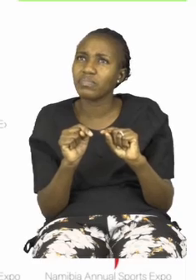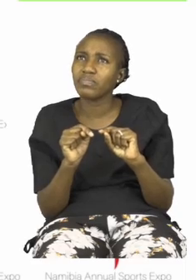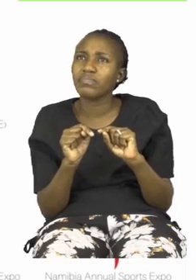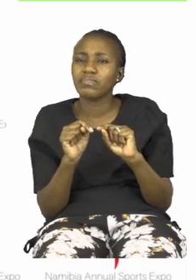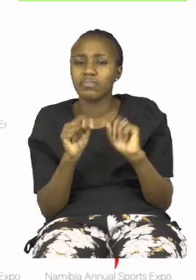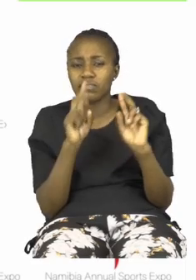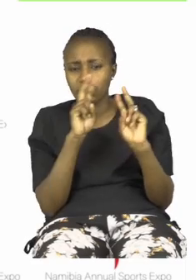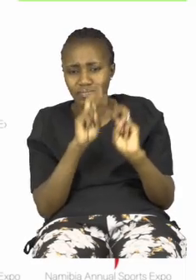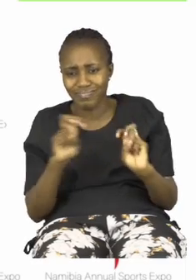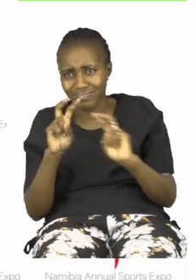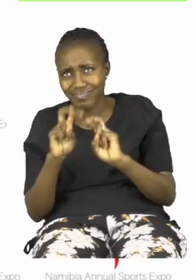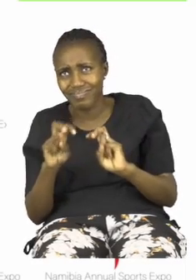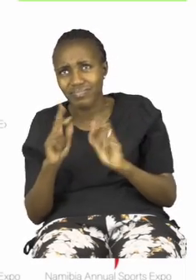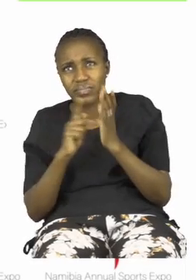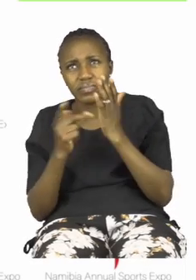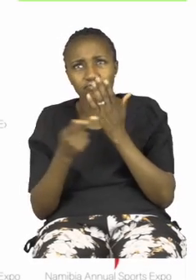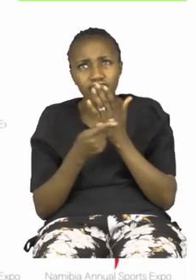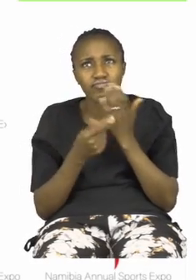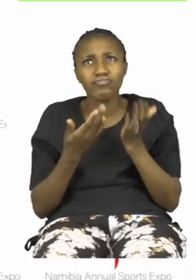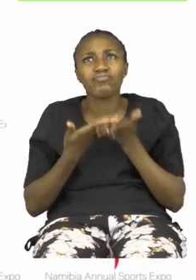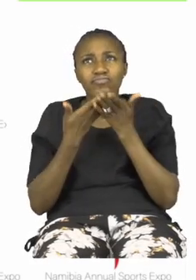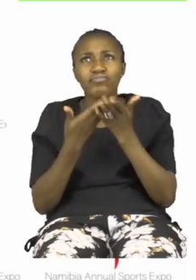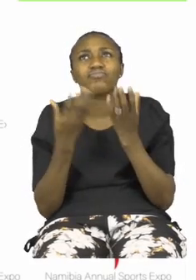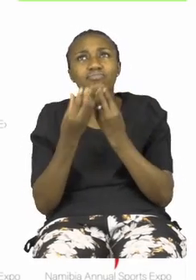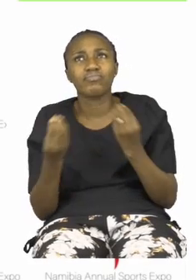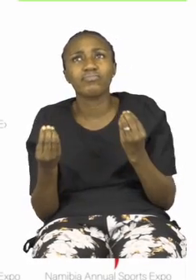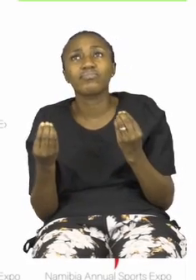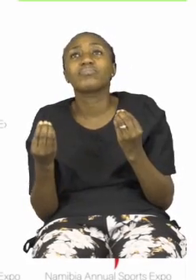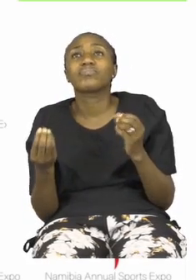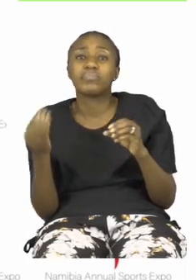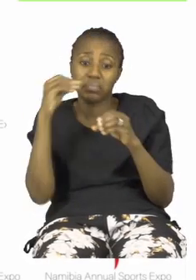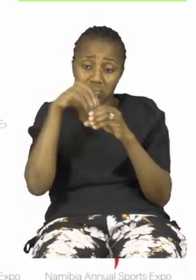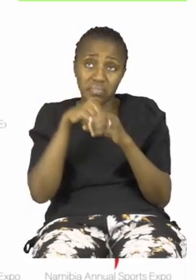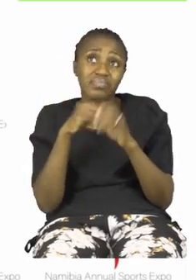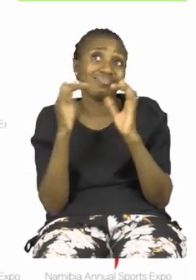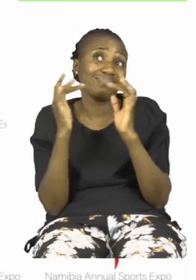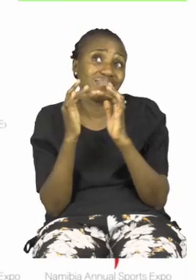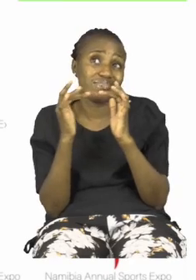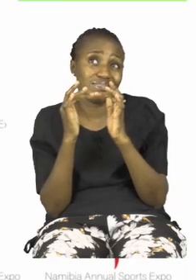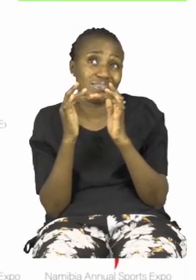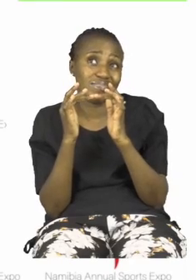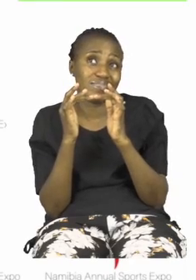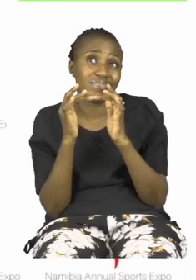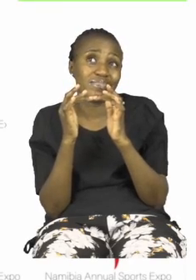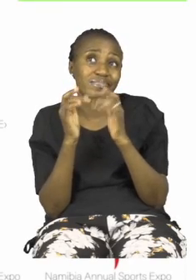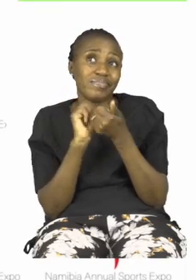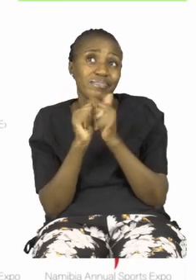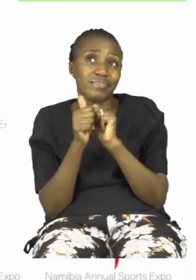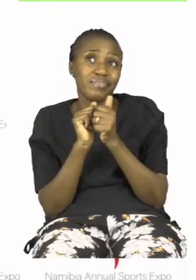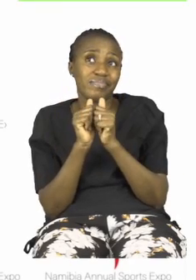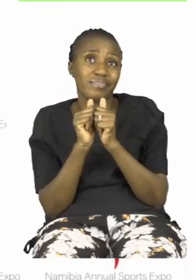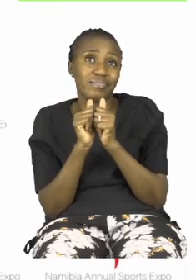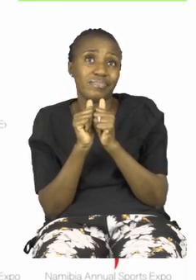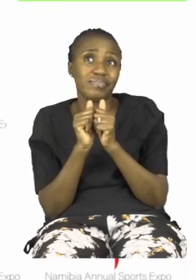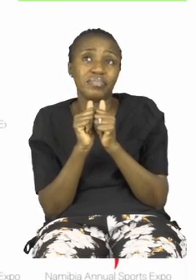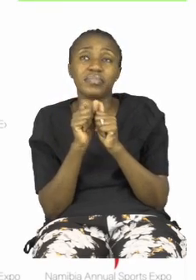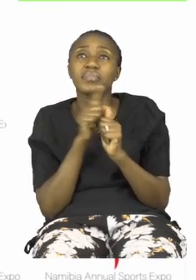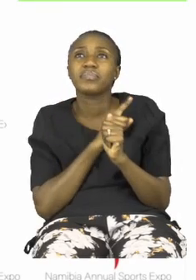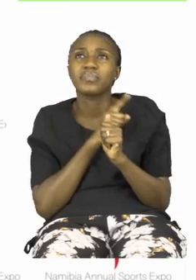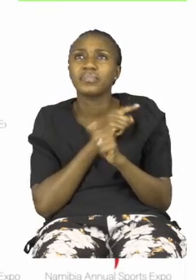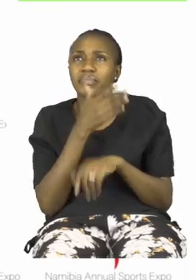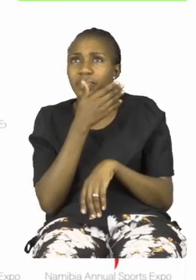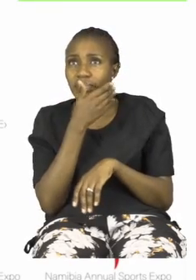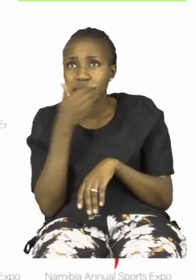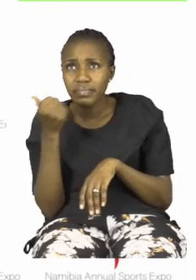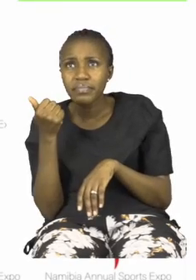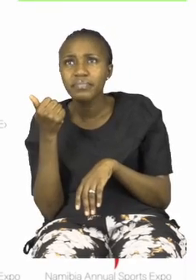to find those kids and make them part of a community, even just online. Yeah. Because it's still better for you to become part of a group, someone that you